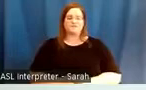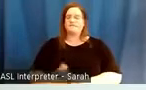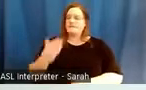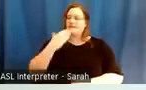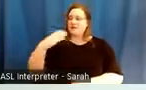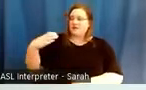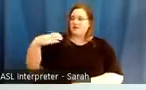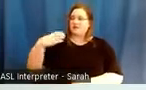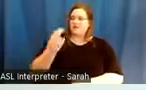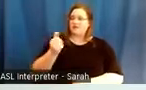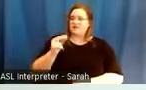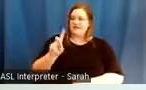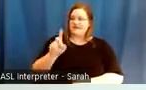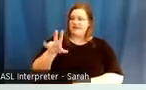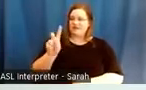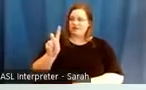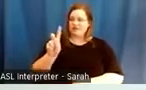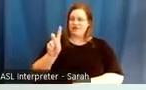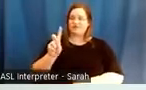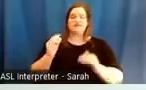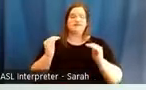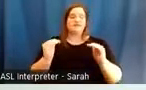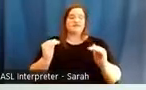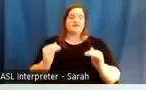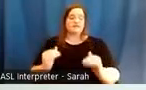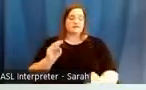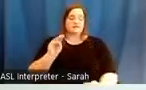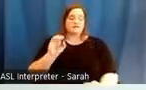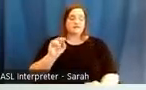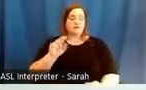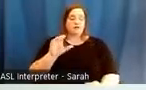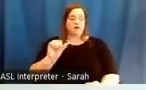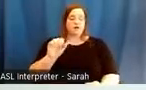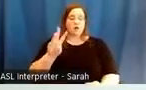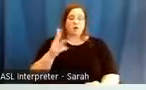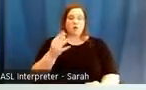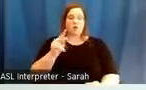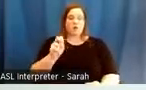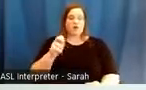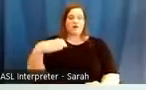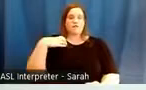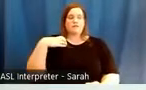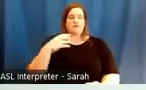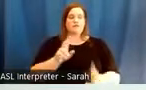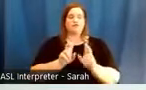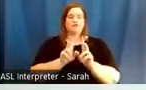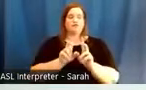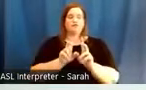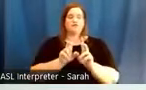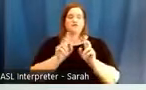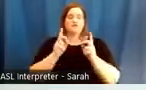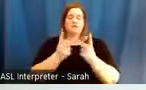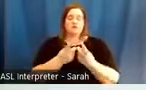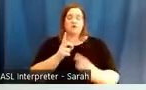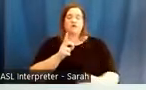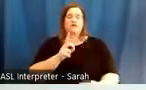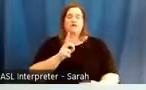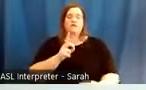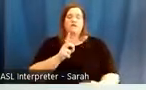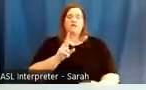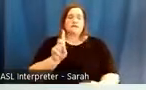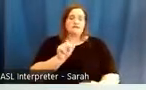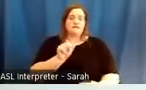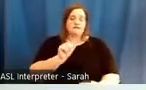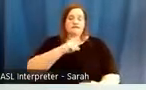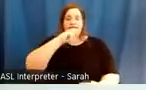Hanford. Next, we'll hear from Monica White, the Commissioner of Department of Disabilities, Aging and Independent Living.